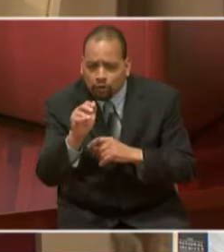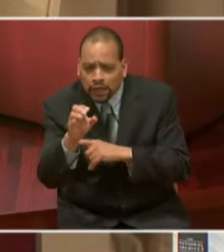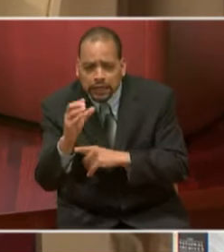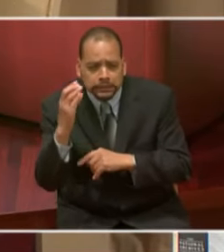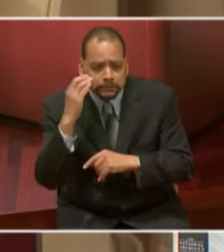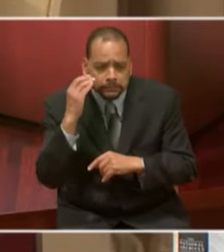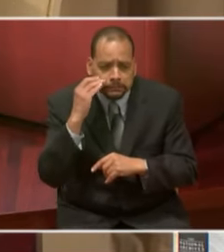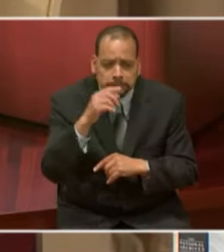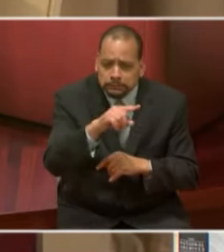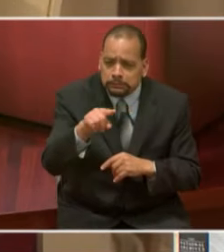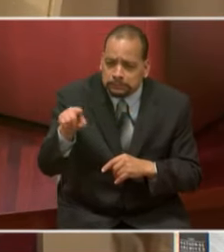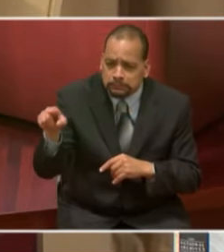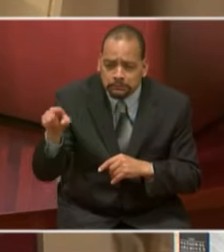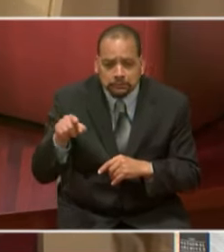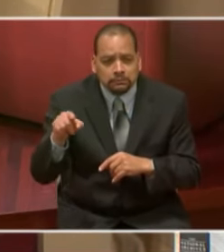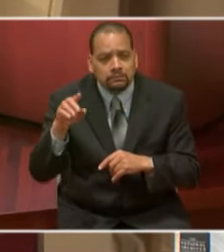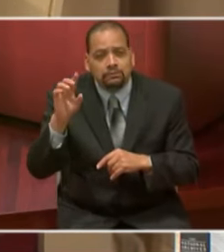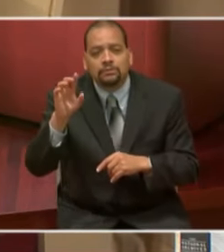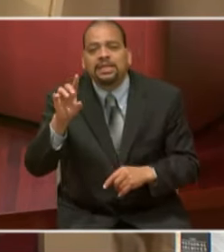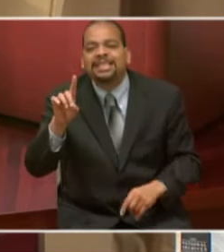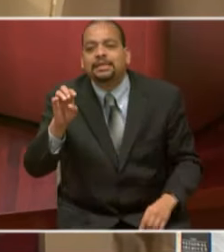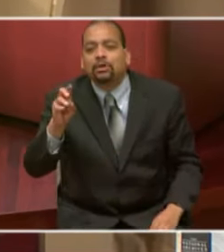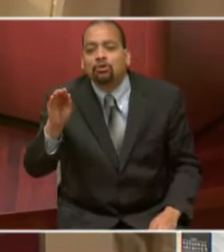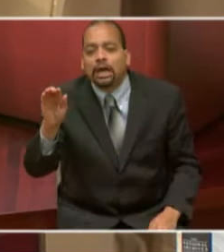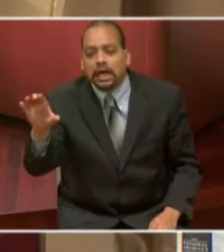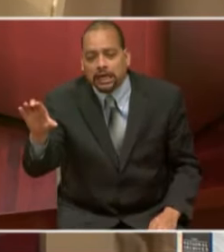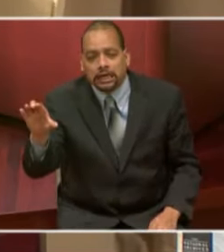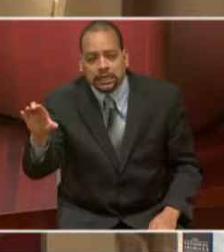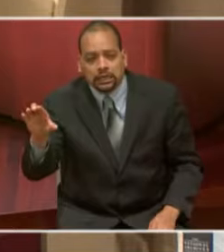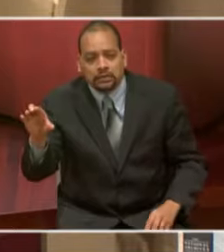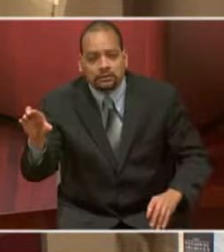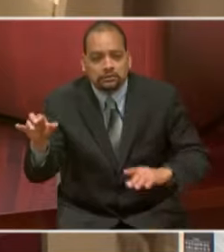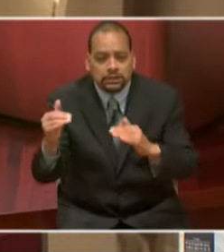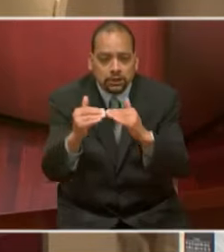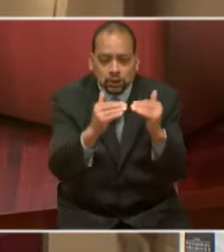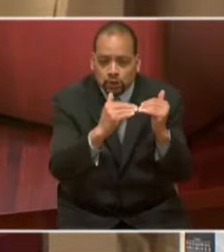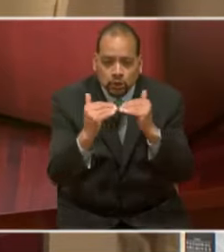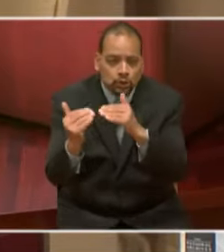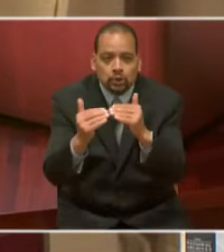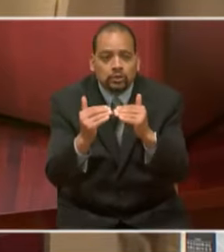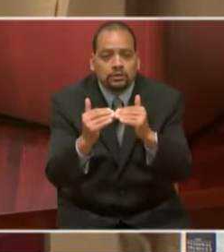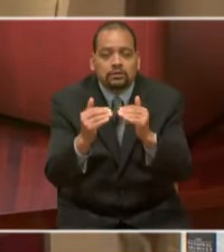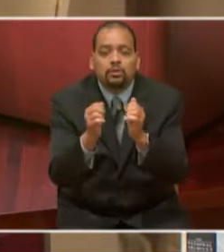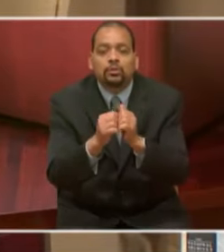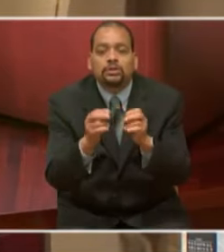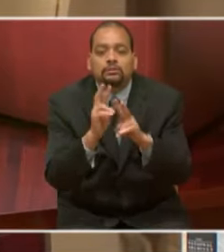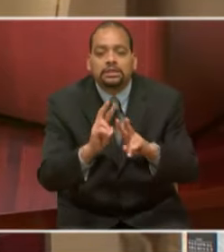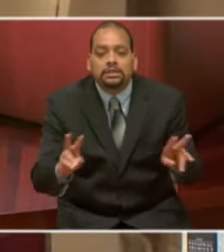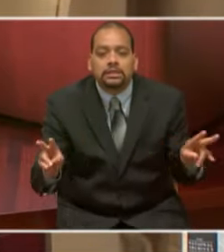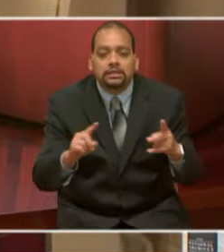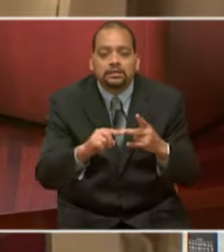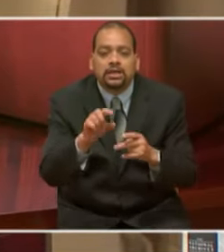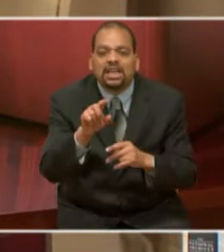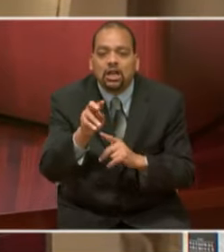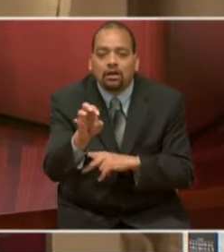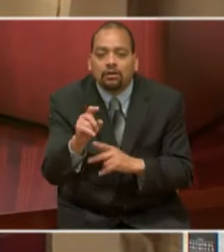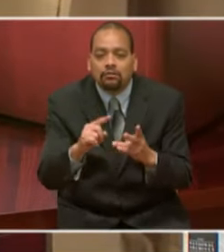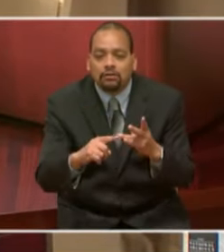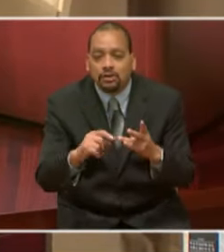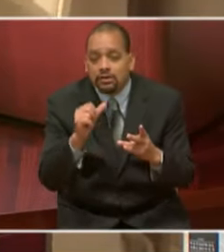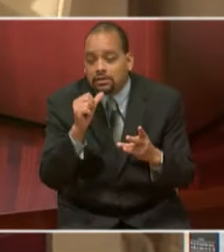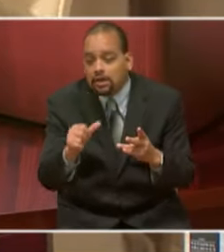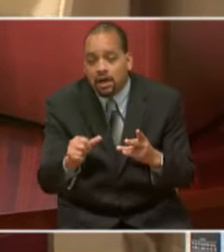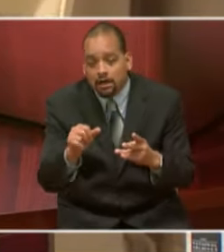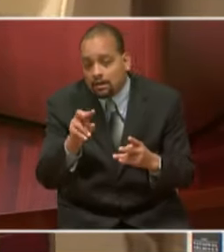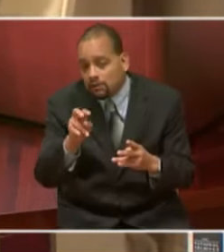sacred. It is the most powerful nonviolent tool or instrument that we have